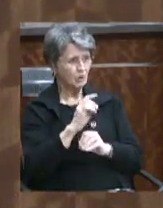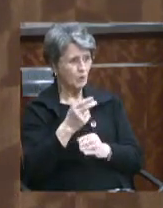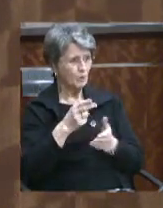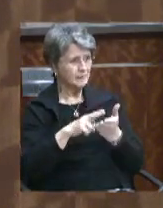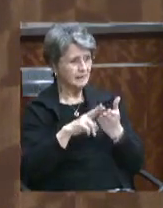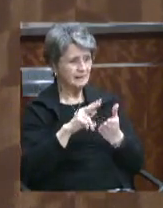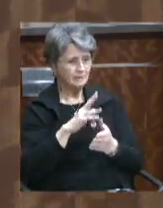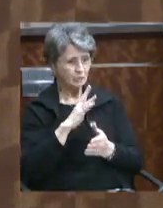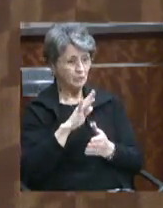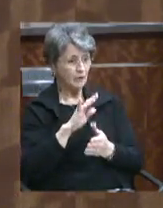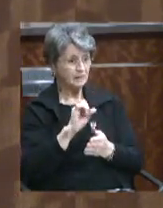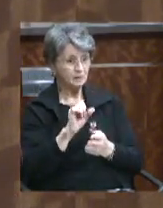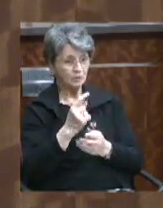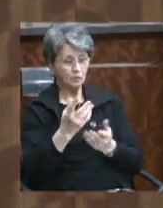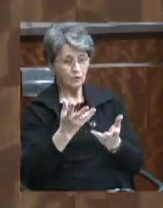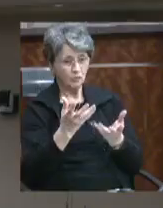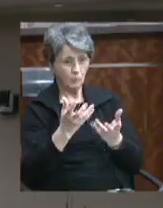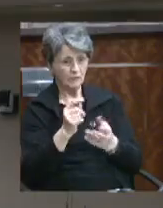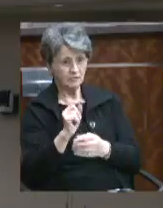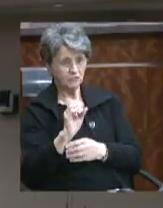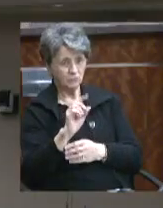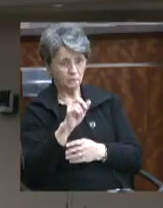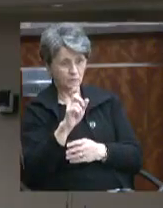to speak. Is there anyone wishing to speak?